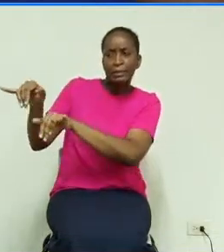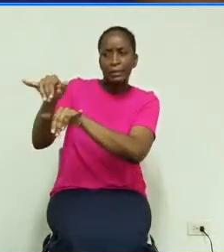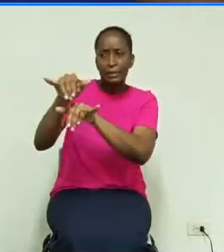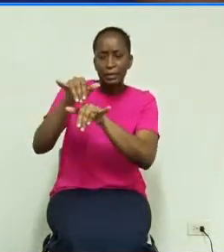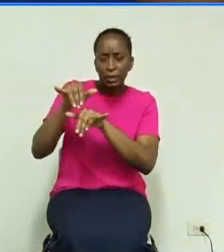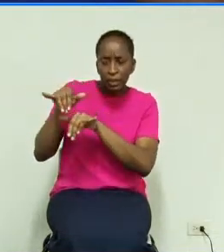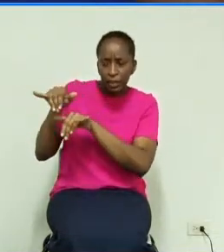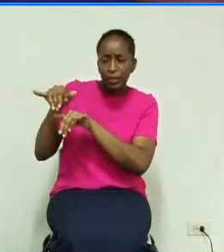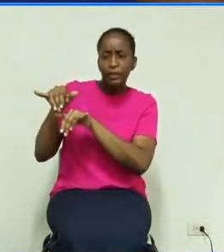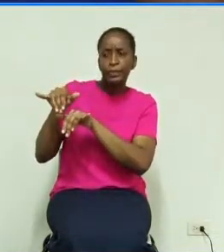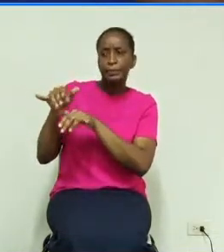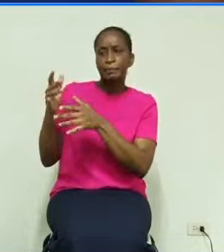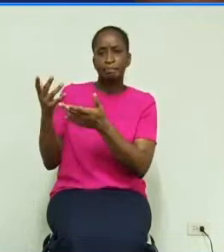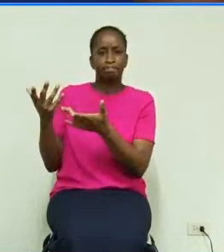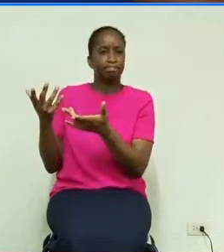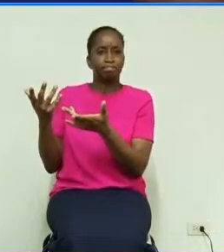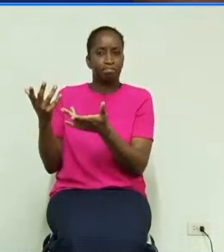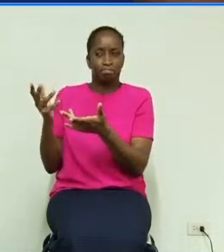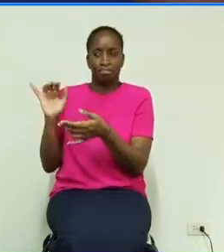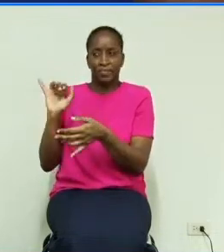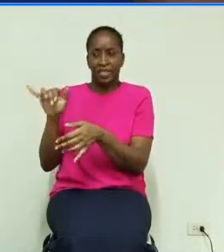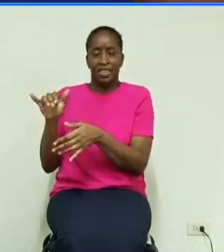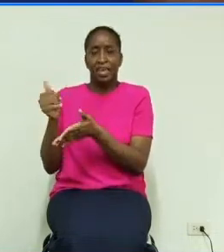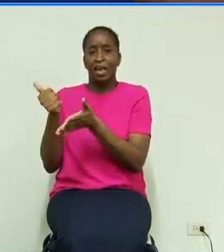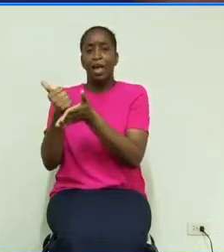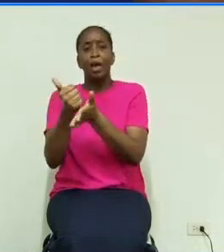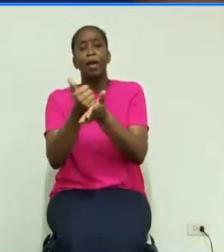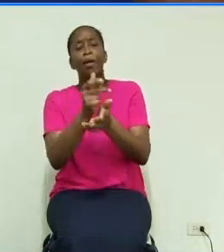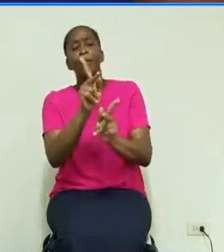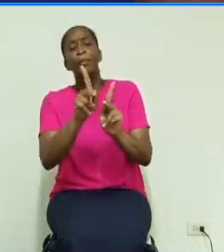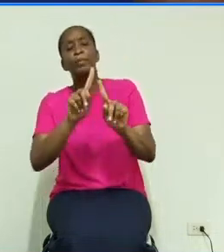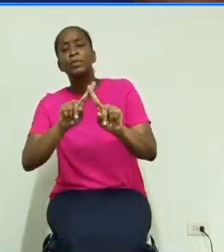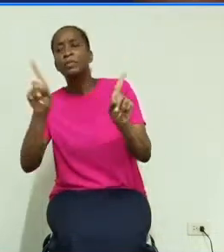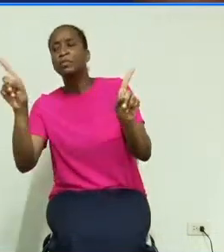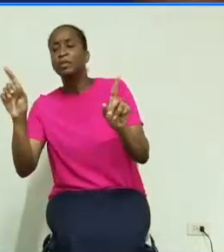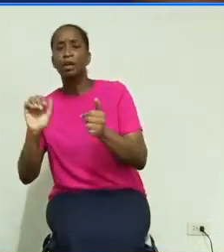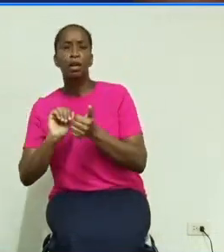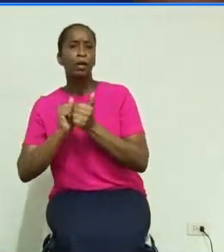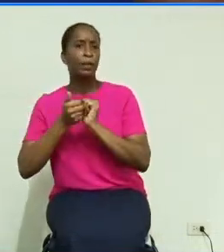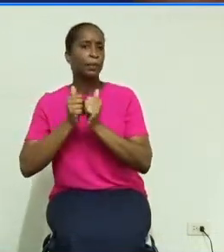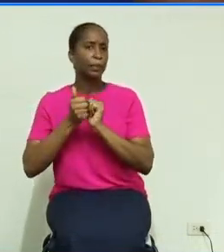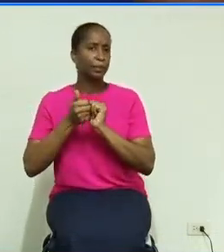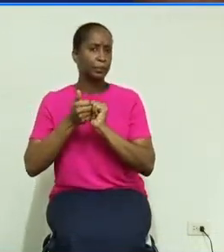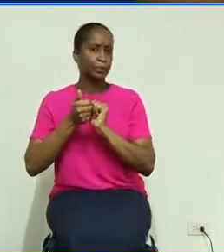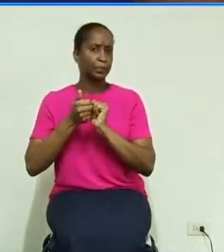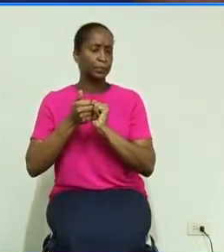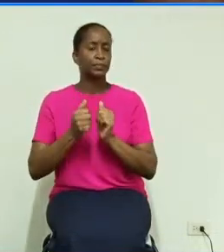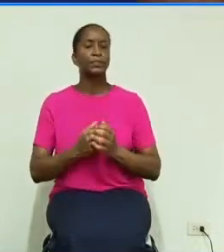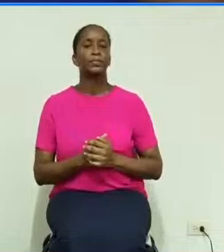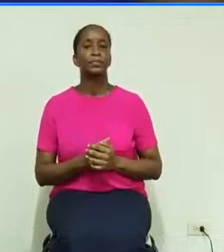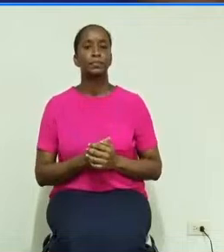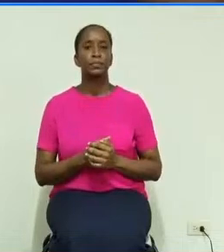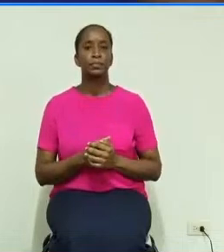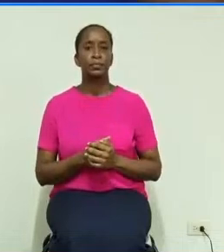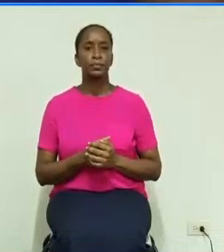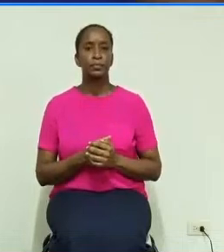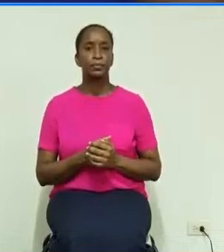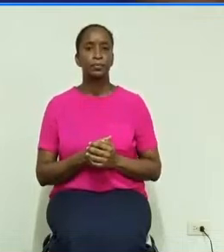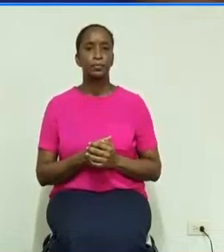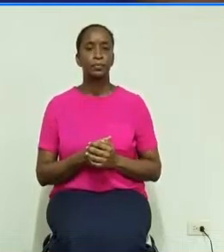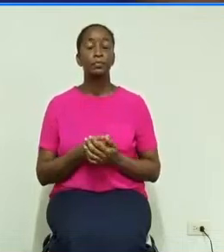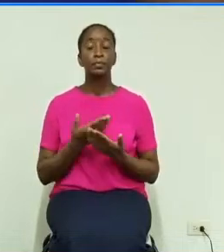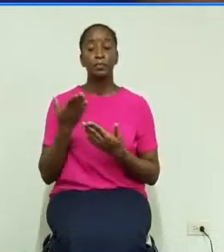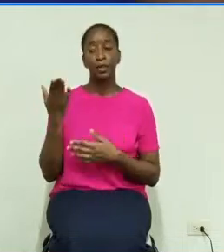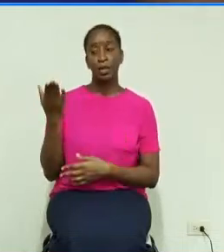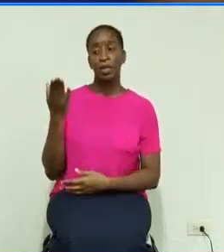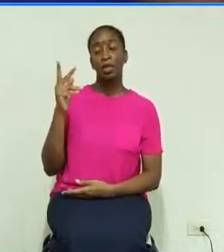tonight is not the night for that. The point of the story is that the lower house is constructed by election process.